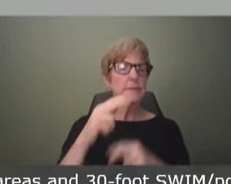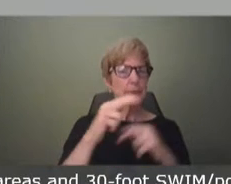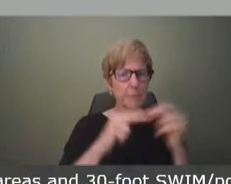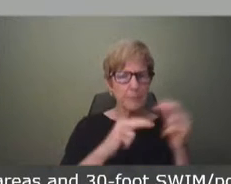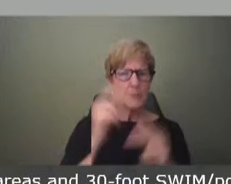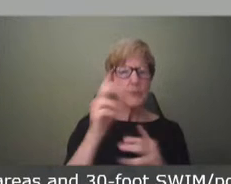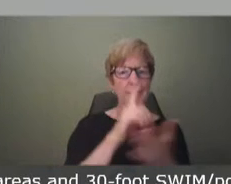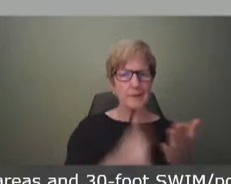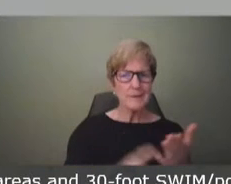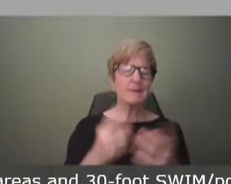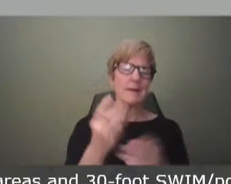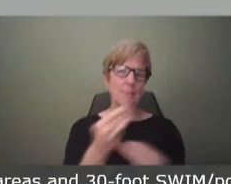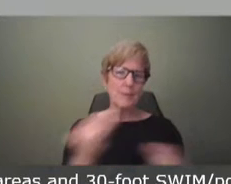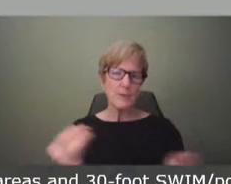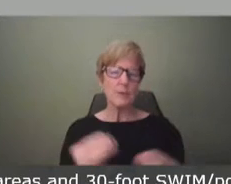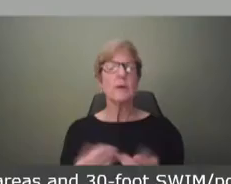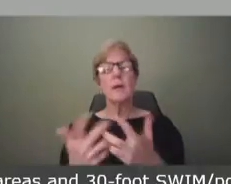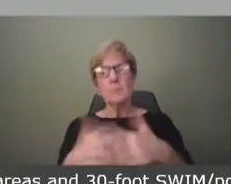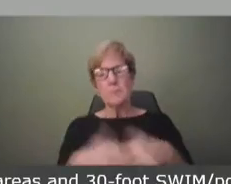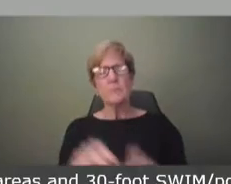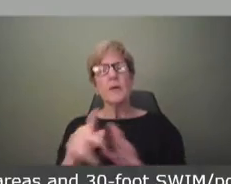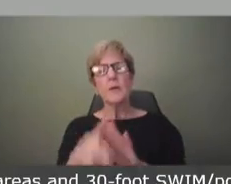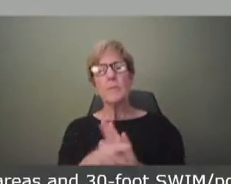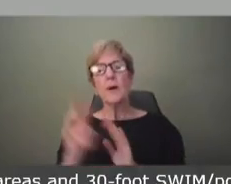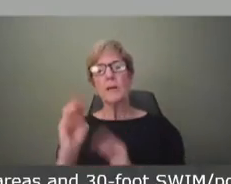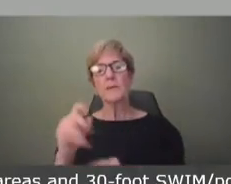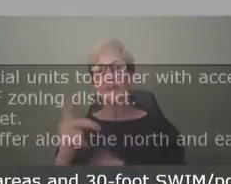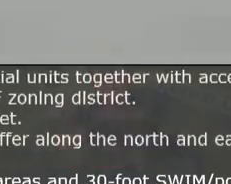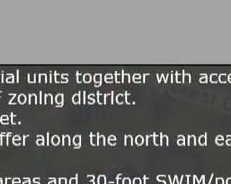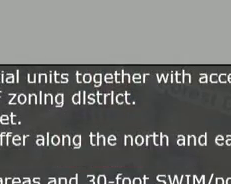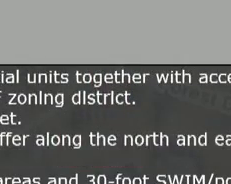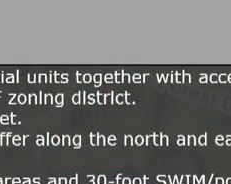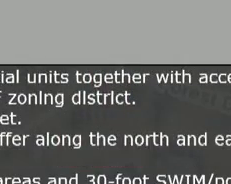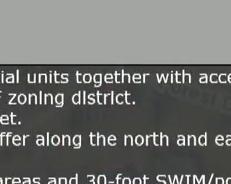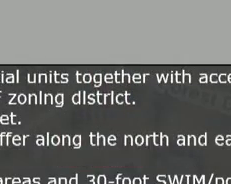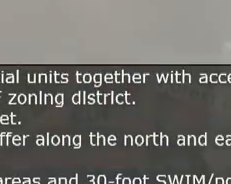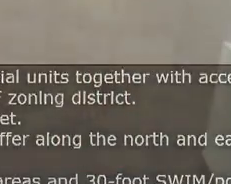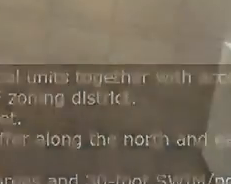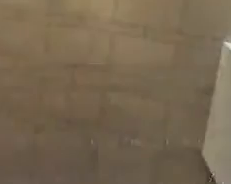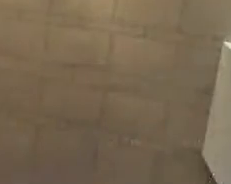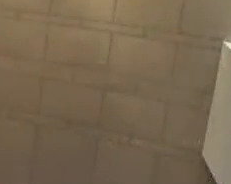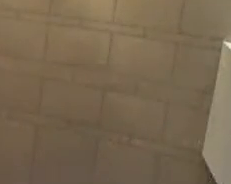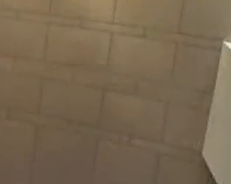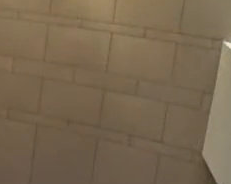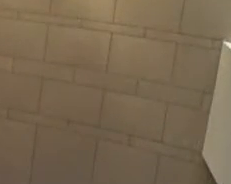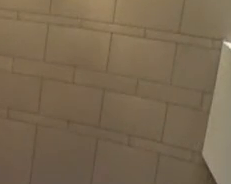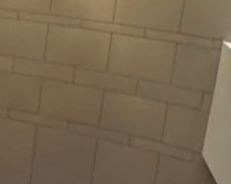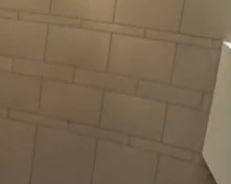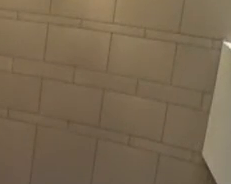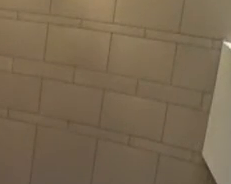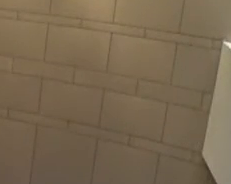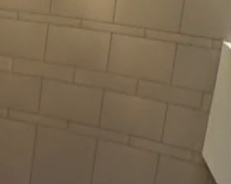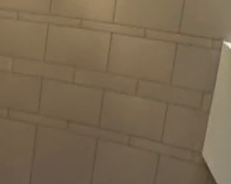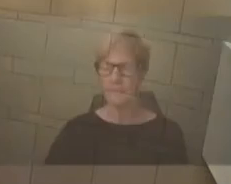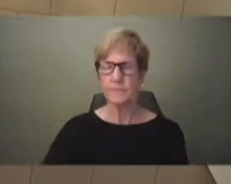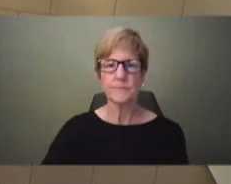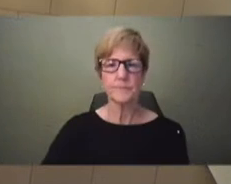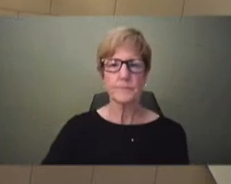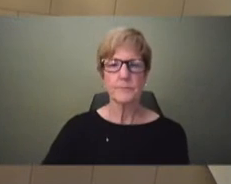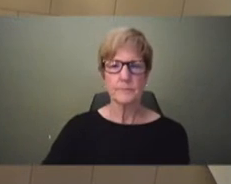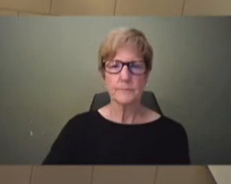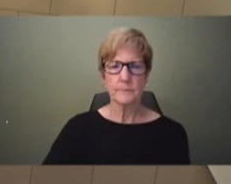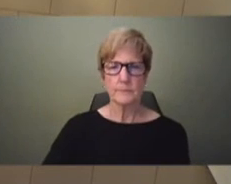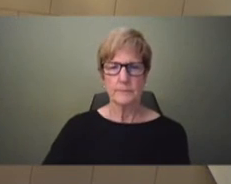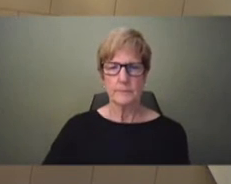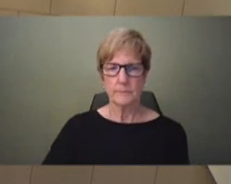is consistent with the 2040 policy map recommendation and we will take any questions you may have for staff uh following the petitioner's presentation thank you thank you very much